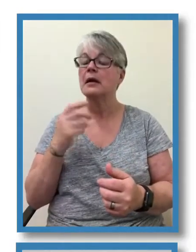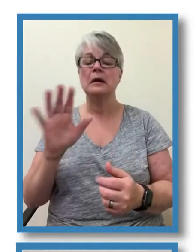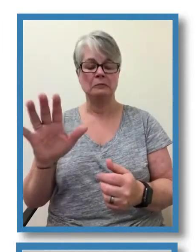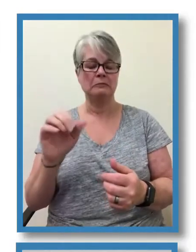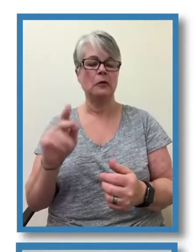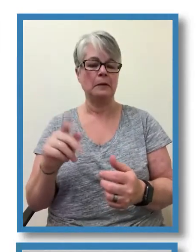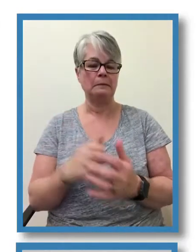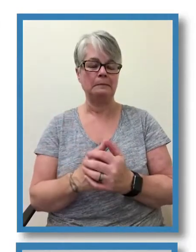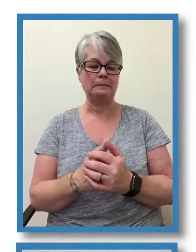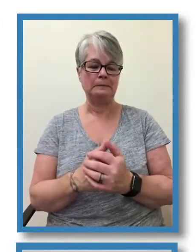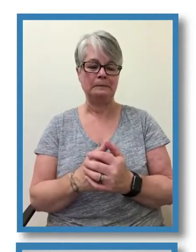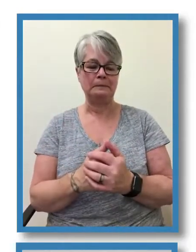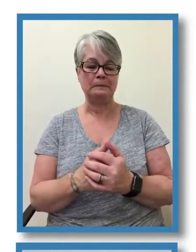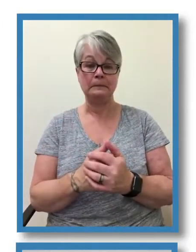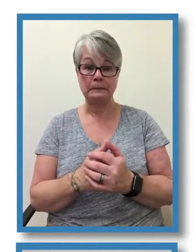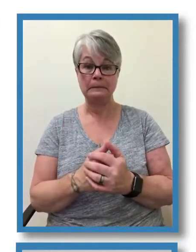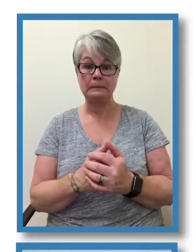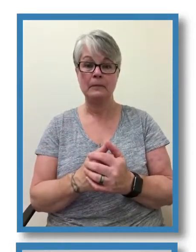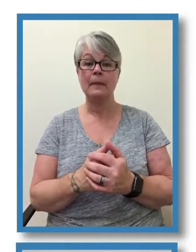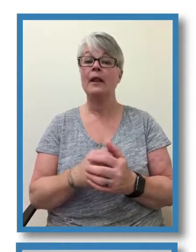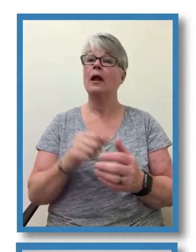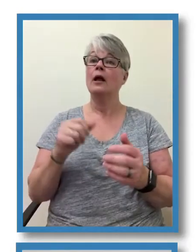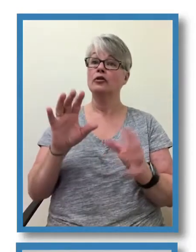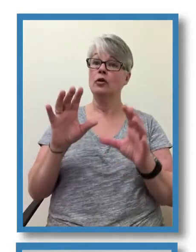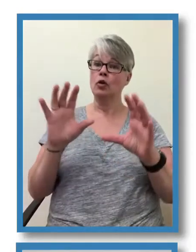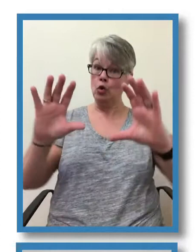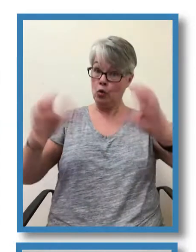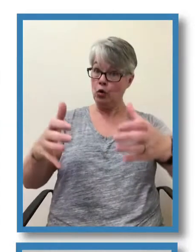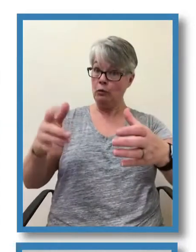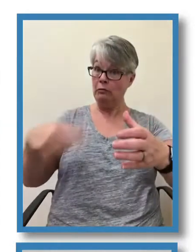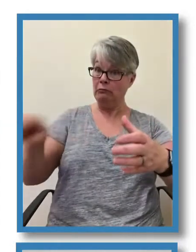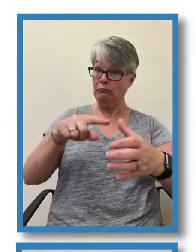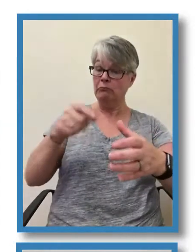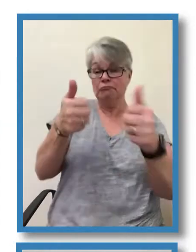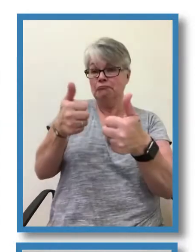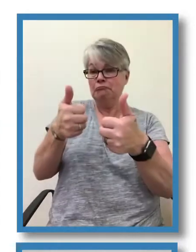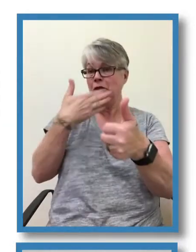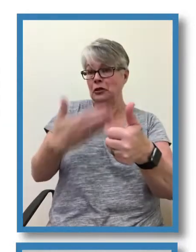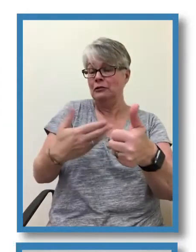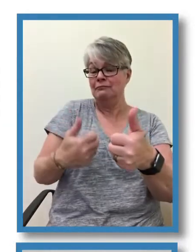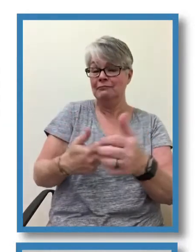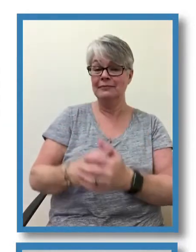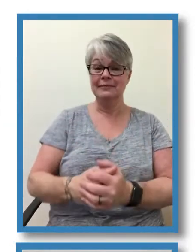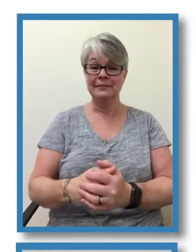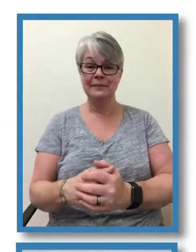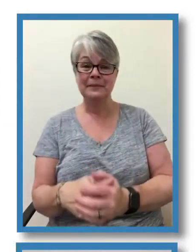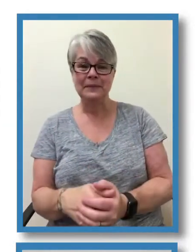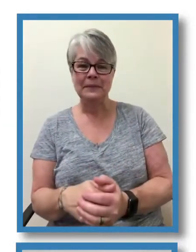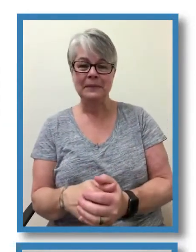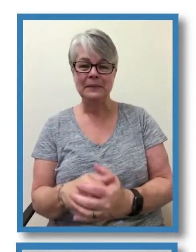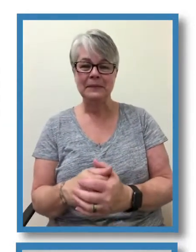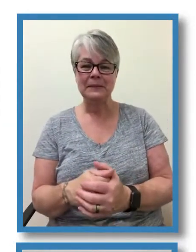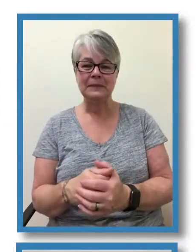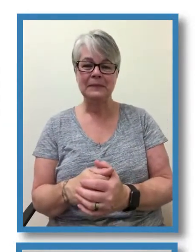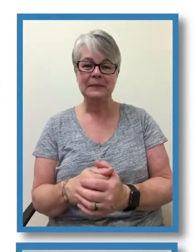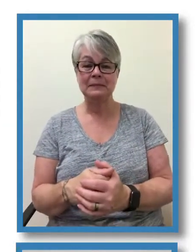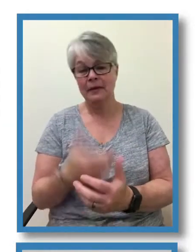That's good. Okay. And then there's the points orientation to date,